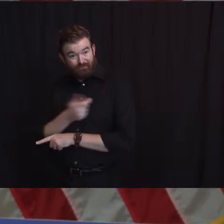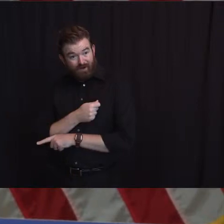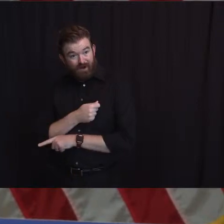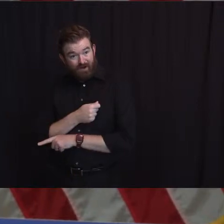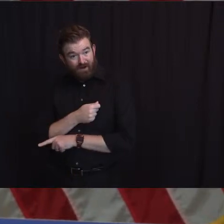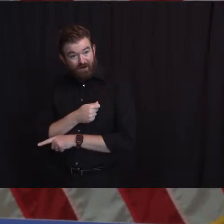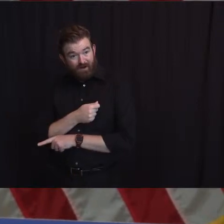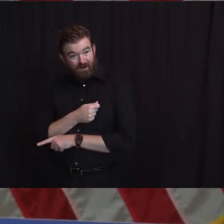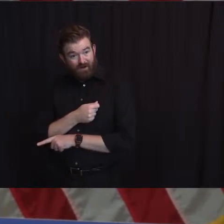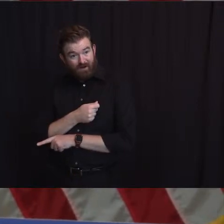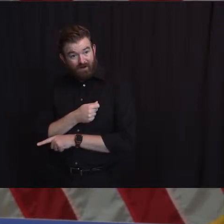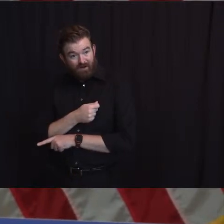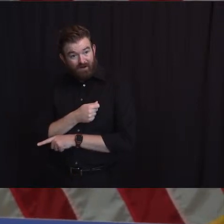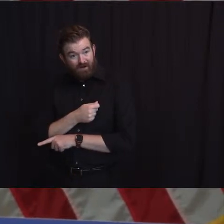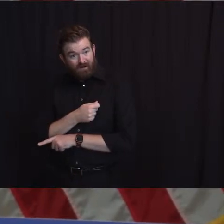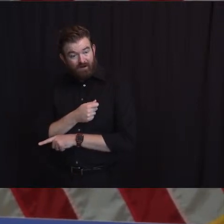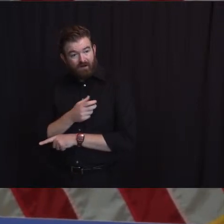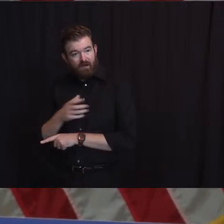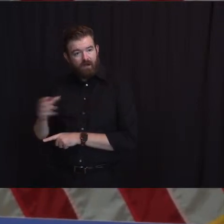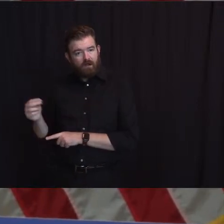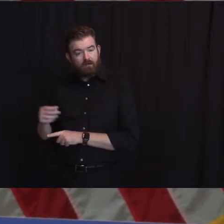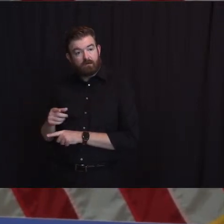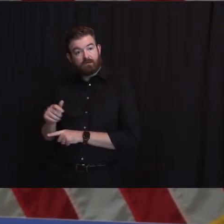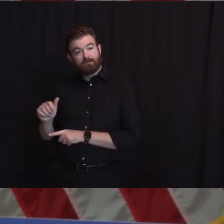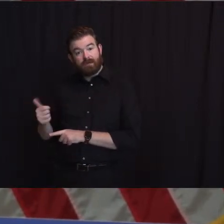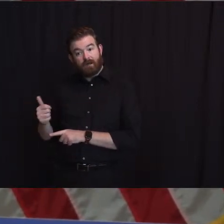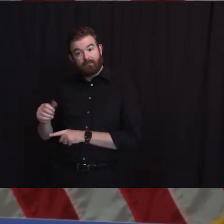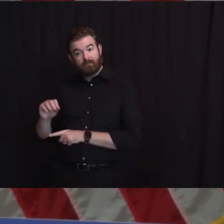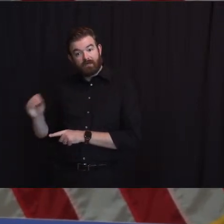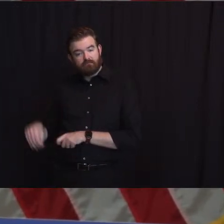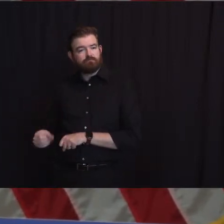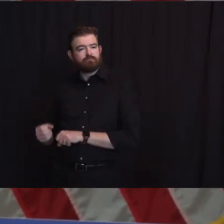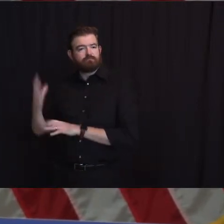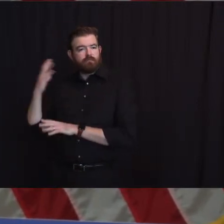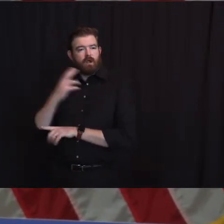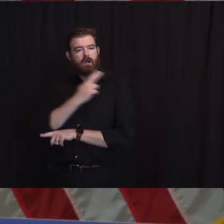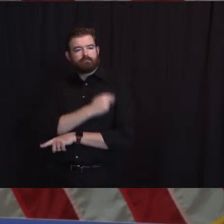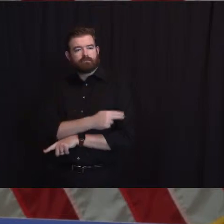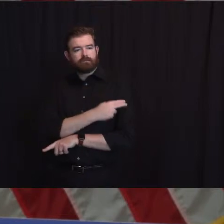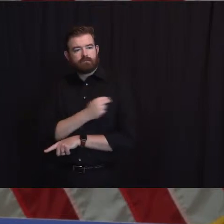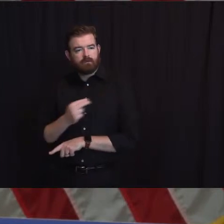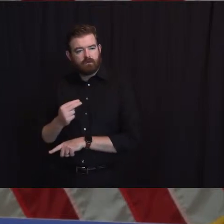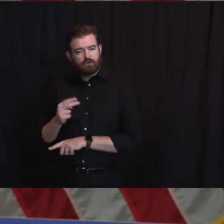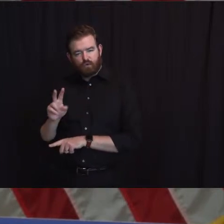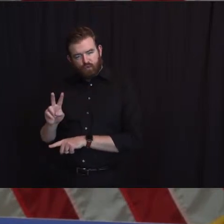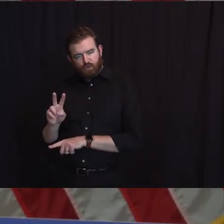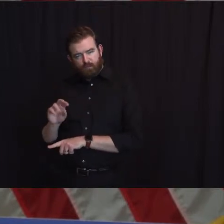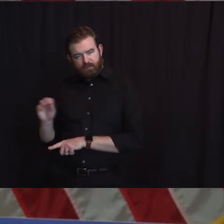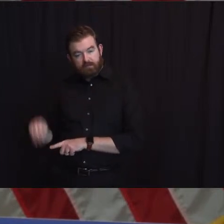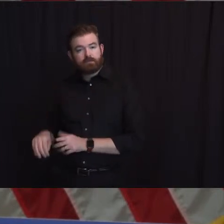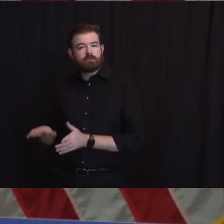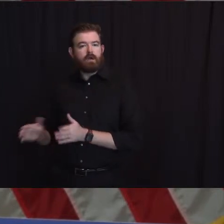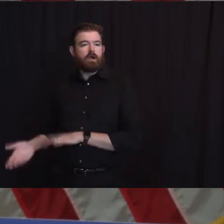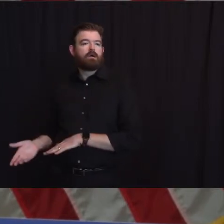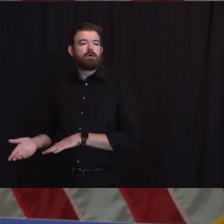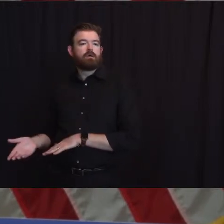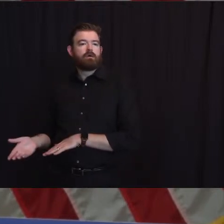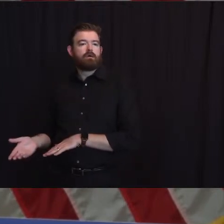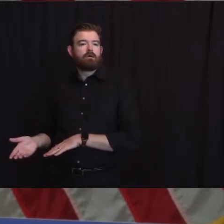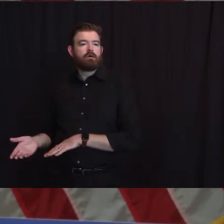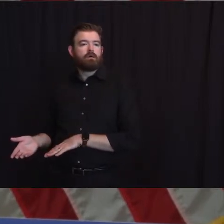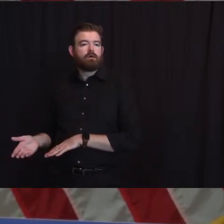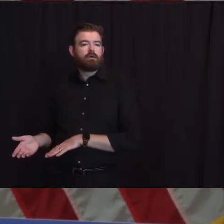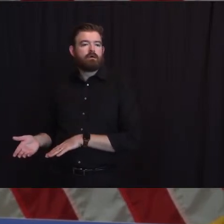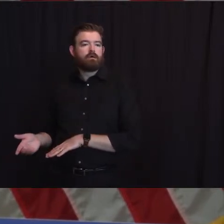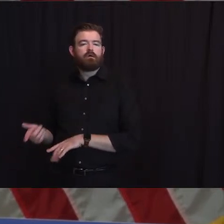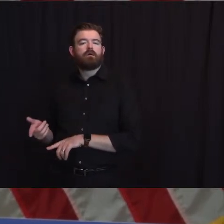were hospitalized. 2% died, but the average age was about 80, so they were high-risk people. So I think that gives you a sense that not very many people